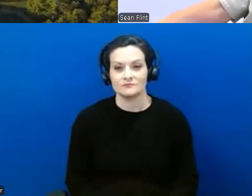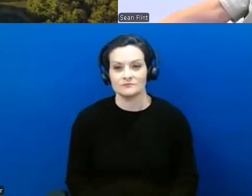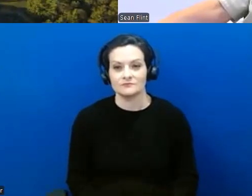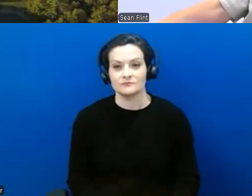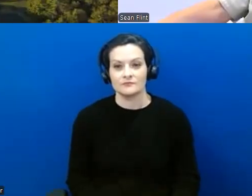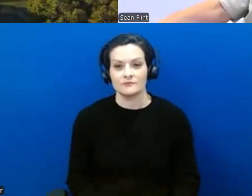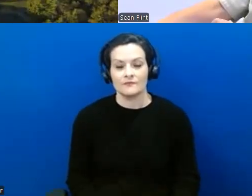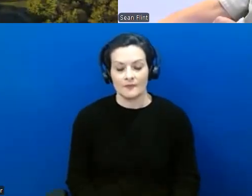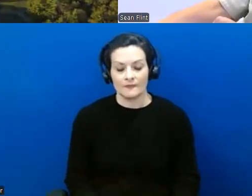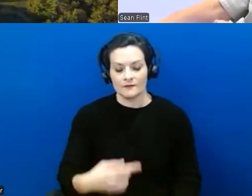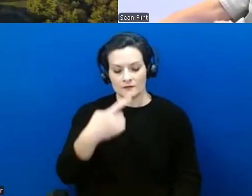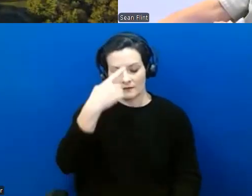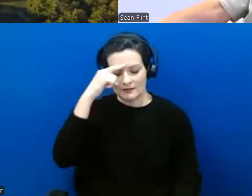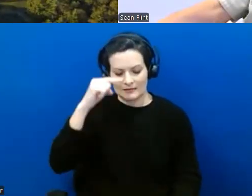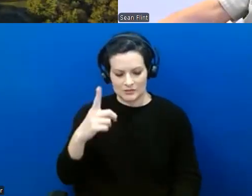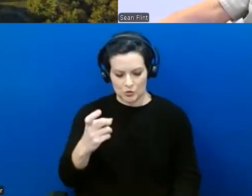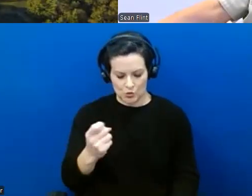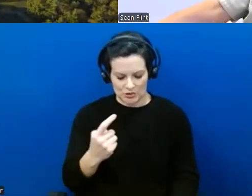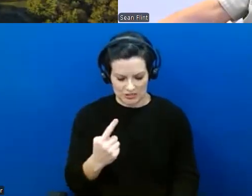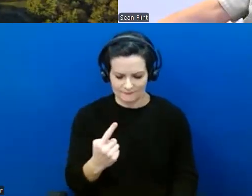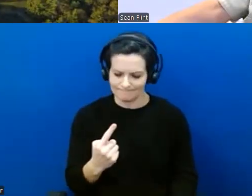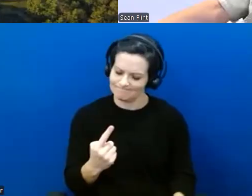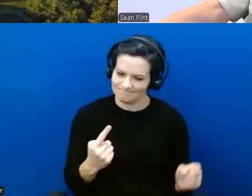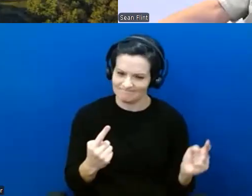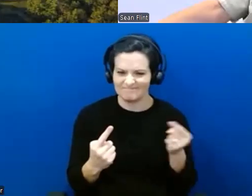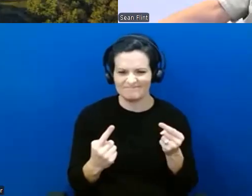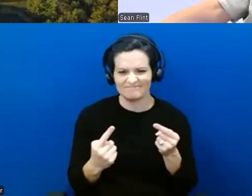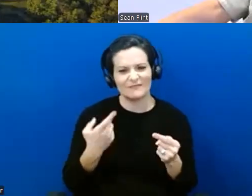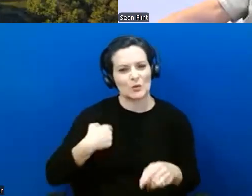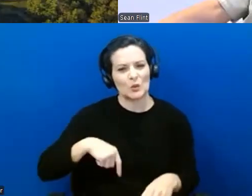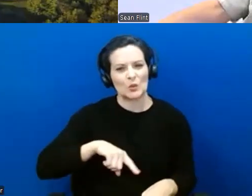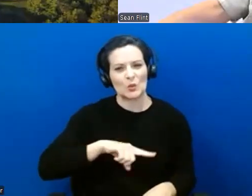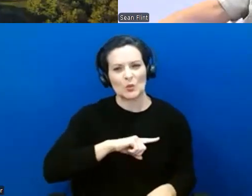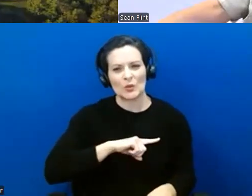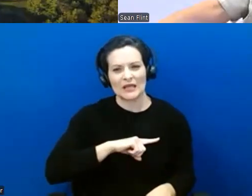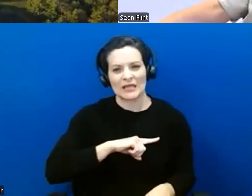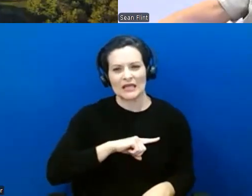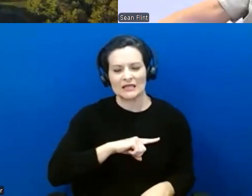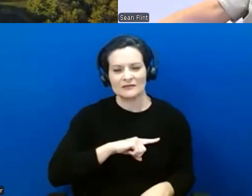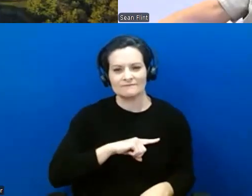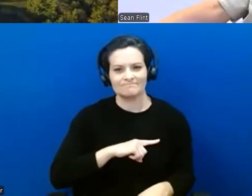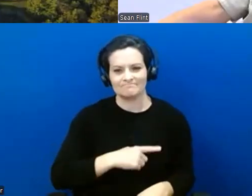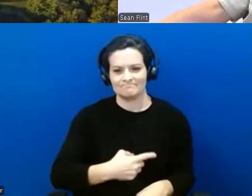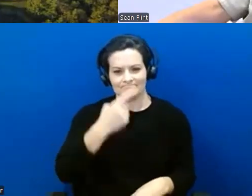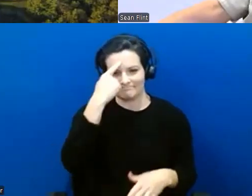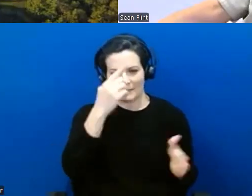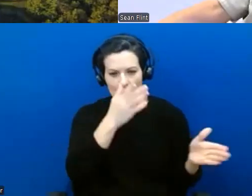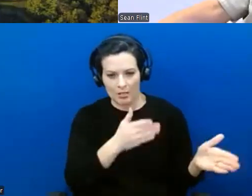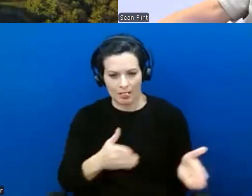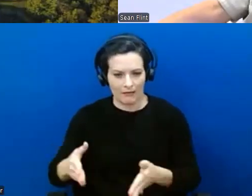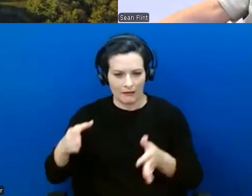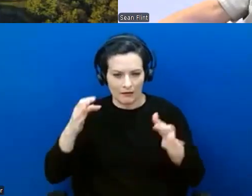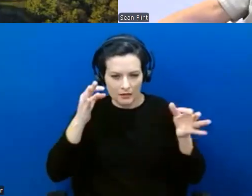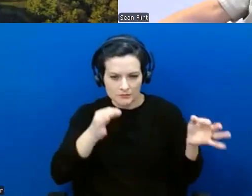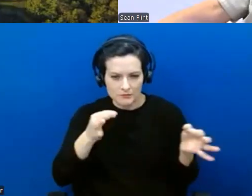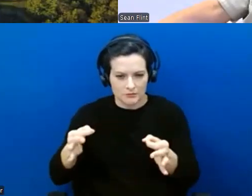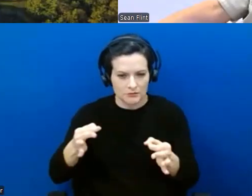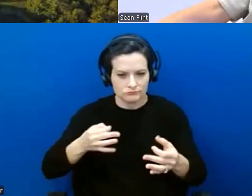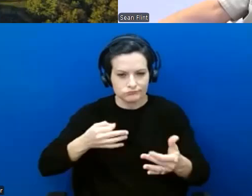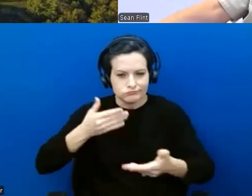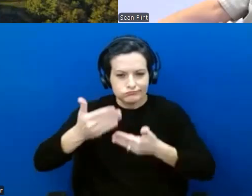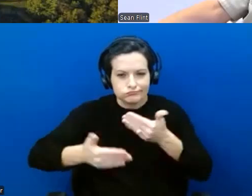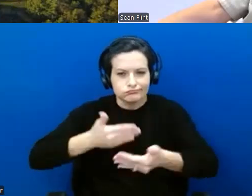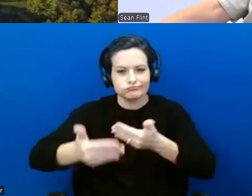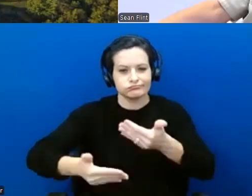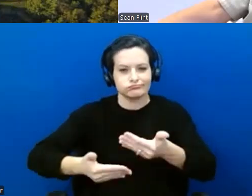question of how do we think about our planning and decision-making processes in the context